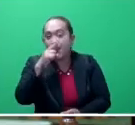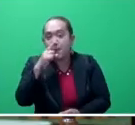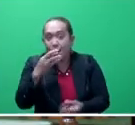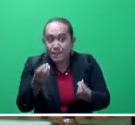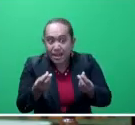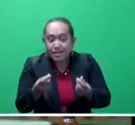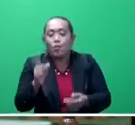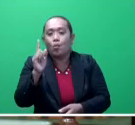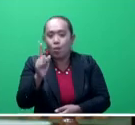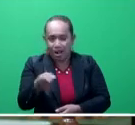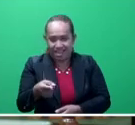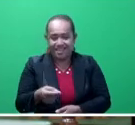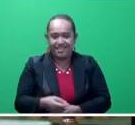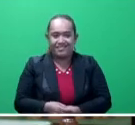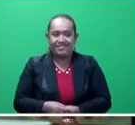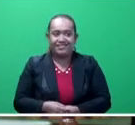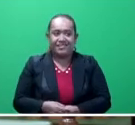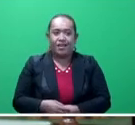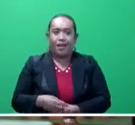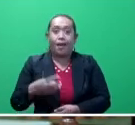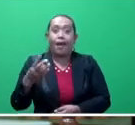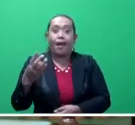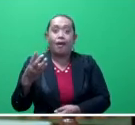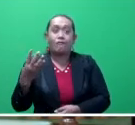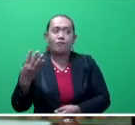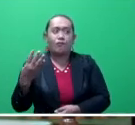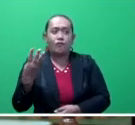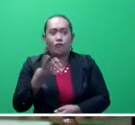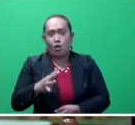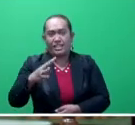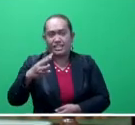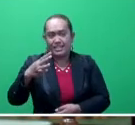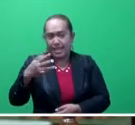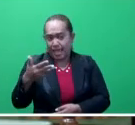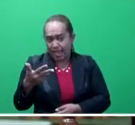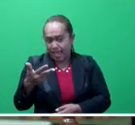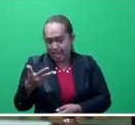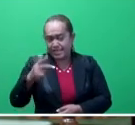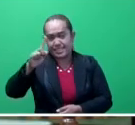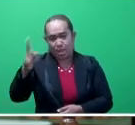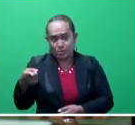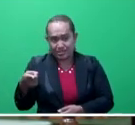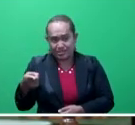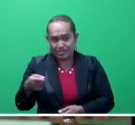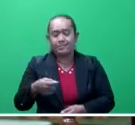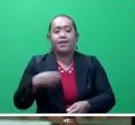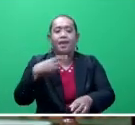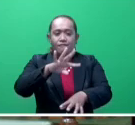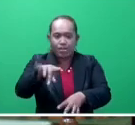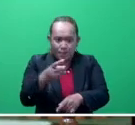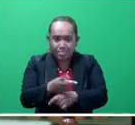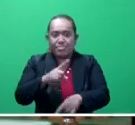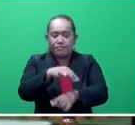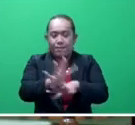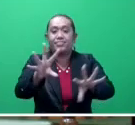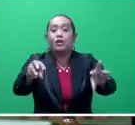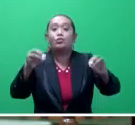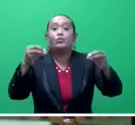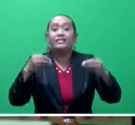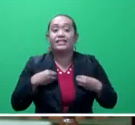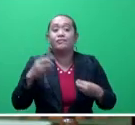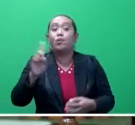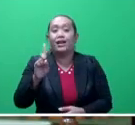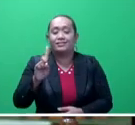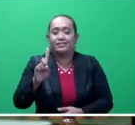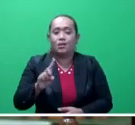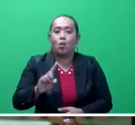48,094 Fijians above the age of 65 with a monthly payment of $100. For the Poverty Benefit Scheme, which is targeted at providing